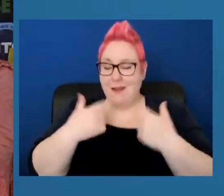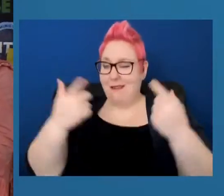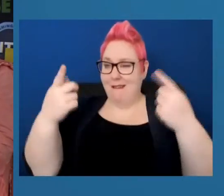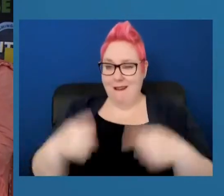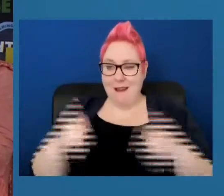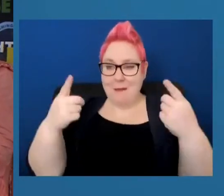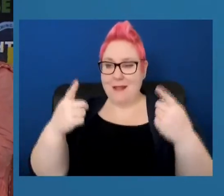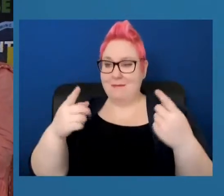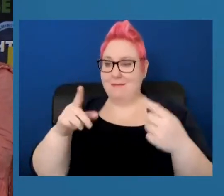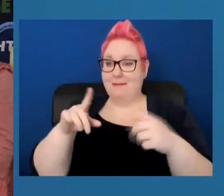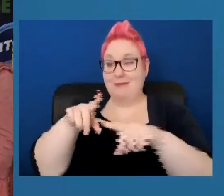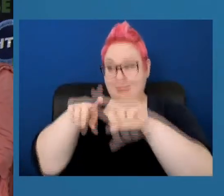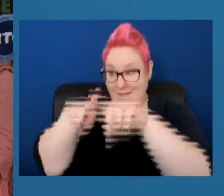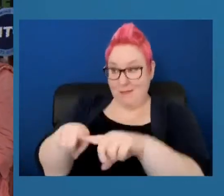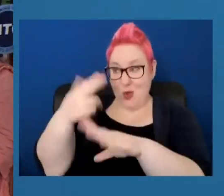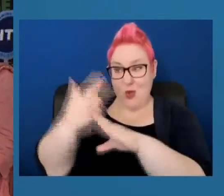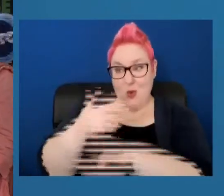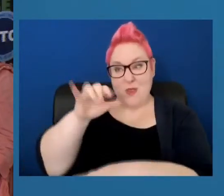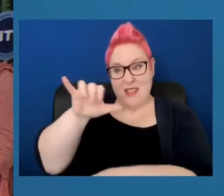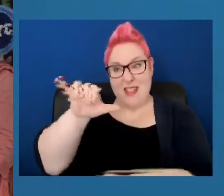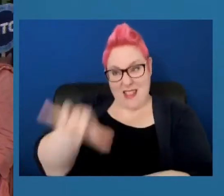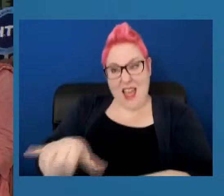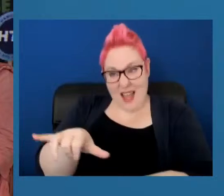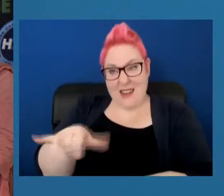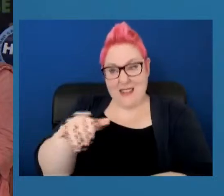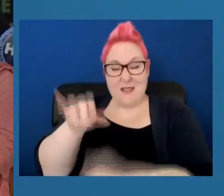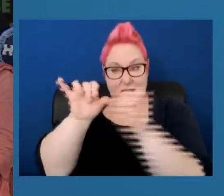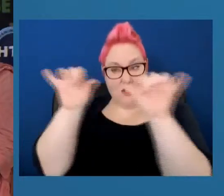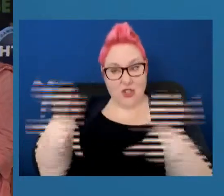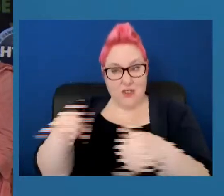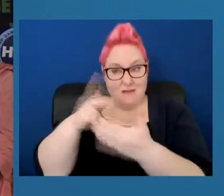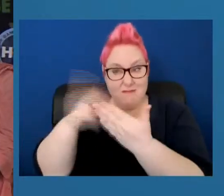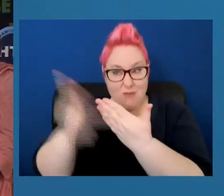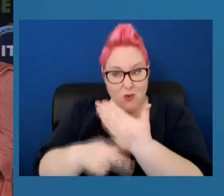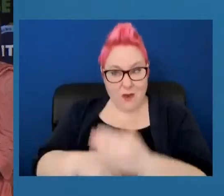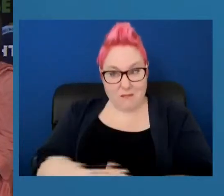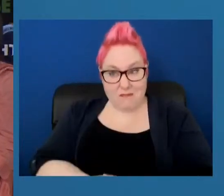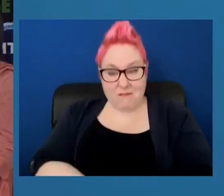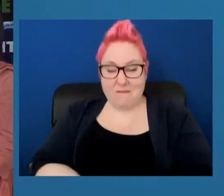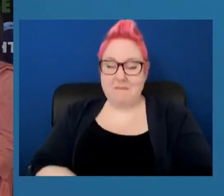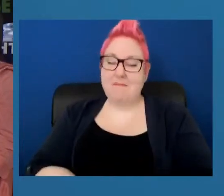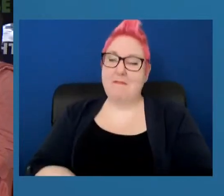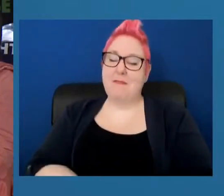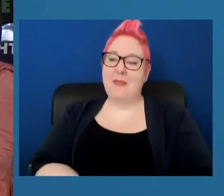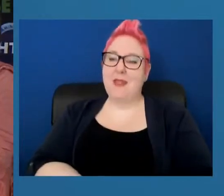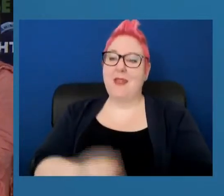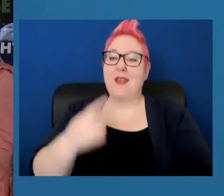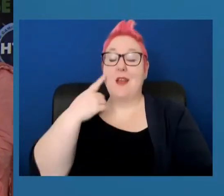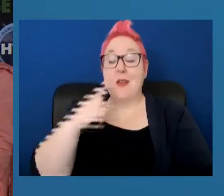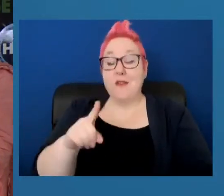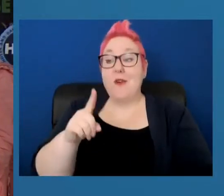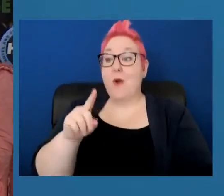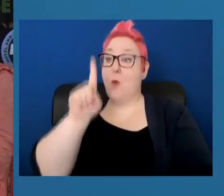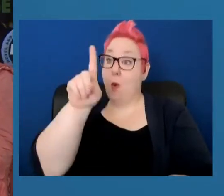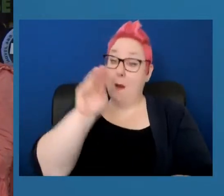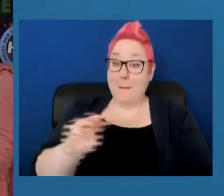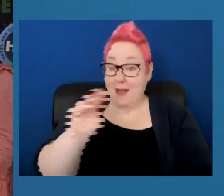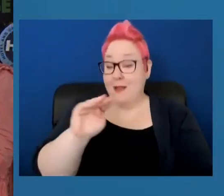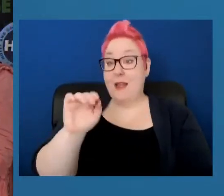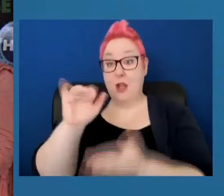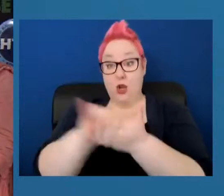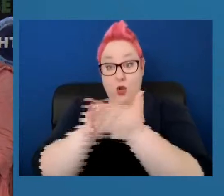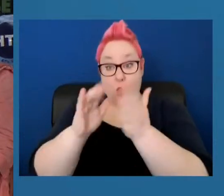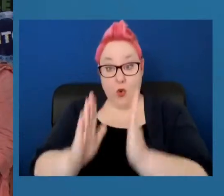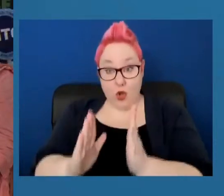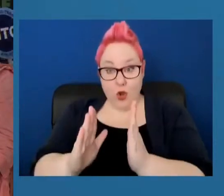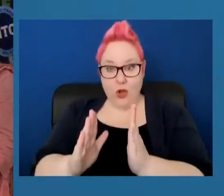on that safety net. And to give you a sense of scale, over 1 million New Yorkers lose their jobs every